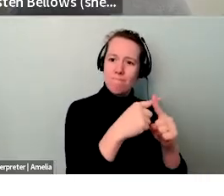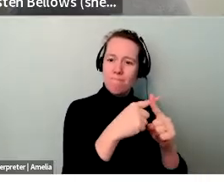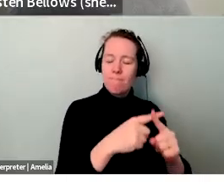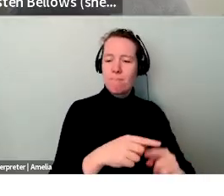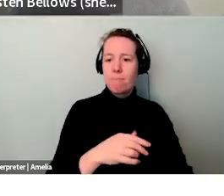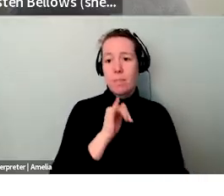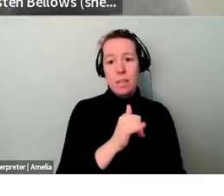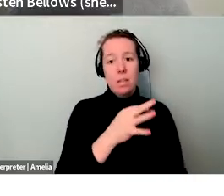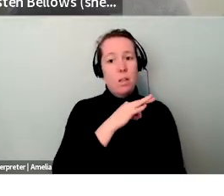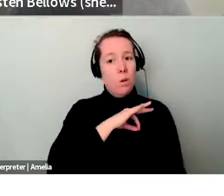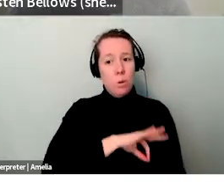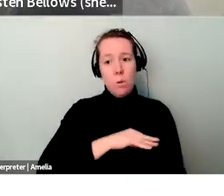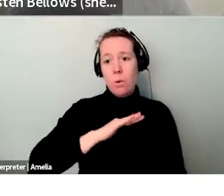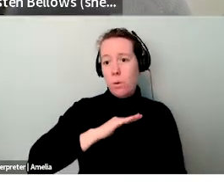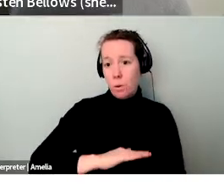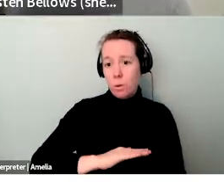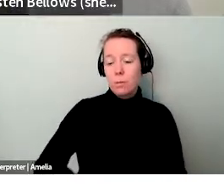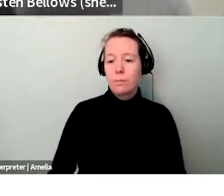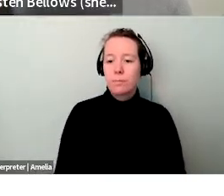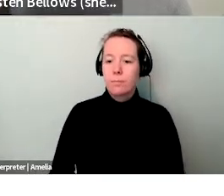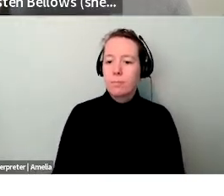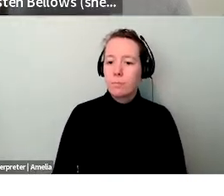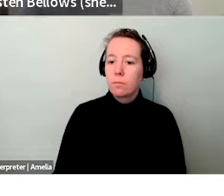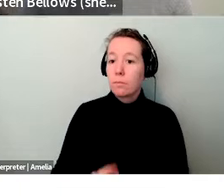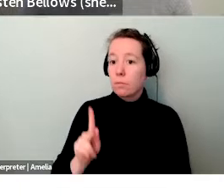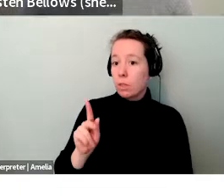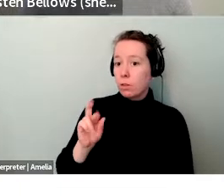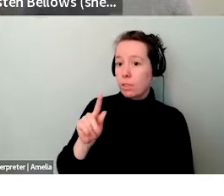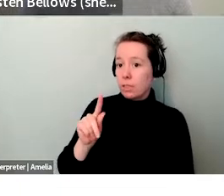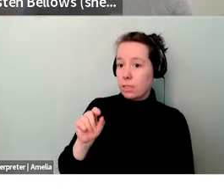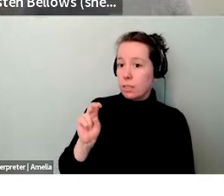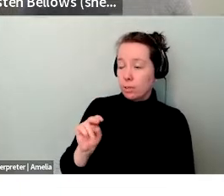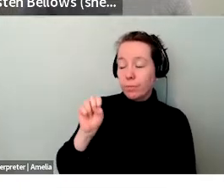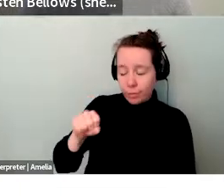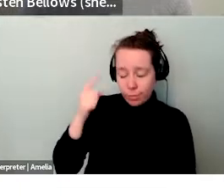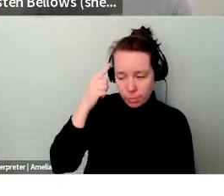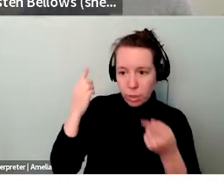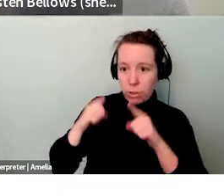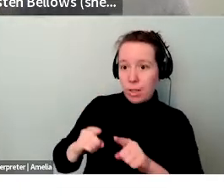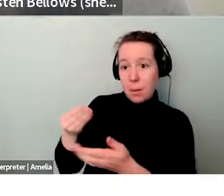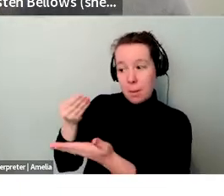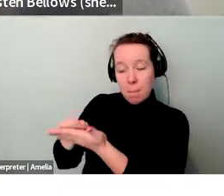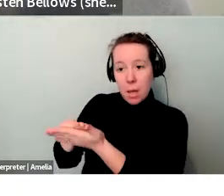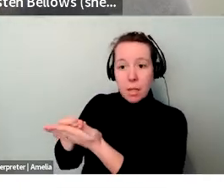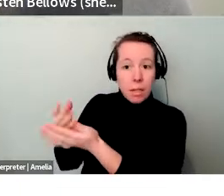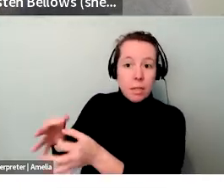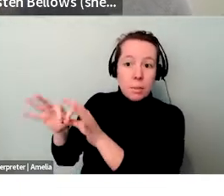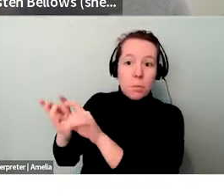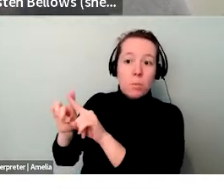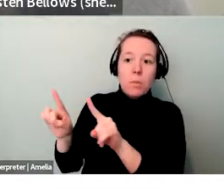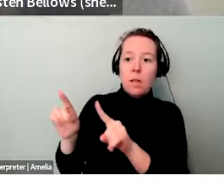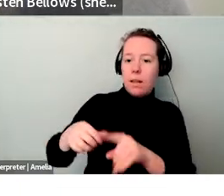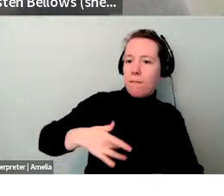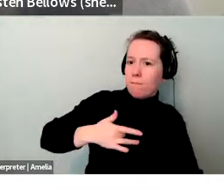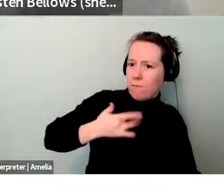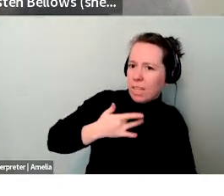Yep, great point. So yeah, so not even the income side, but just, yeah, the actual job and what you get to do in